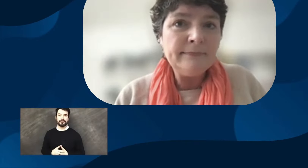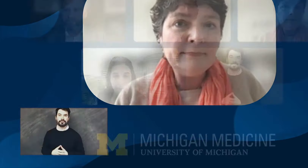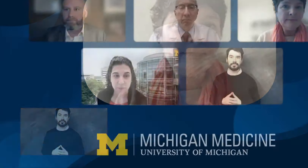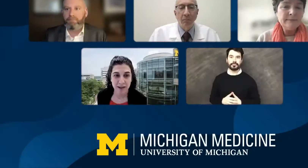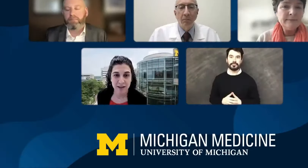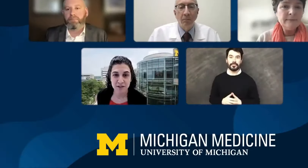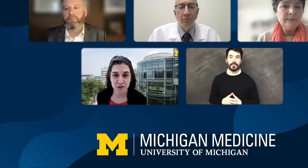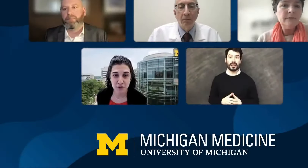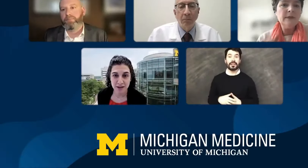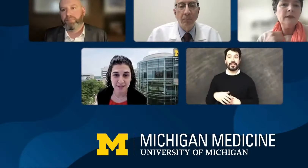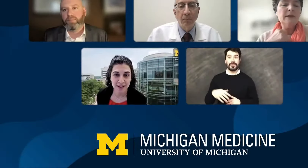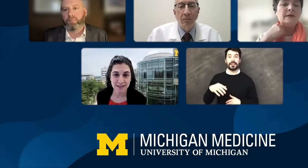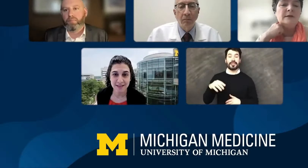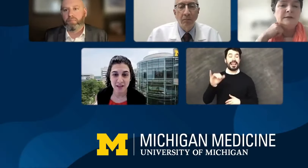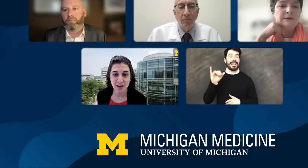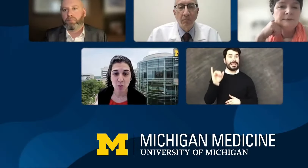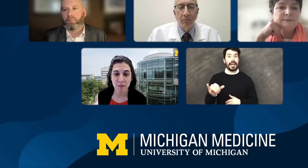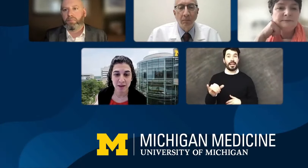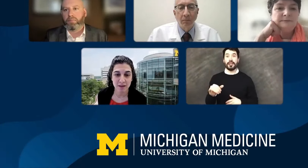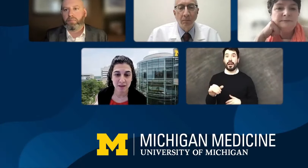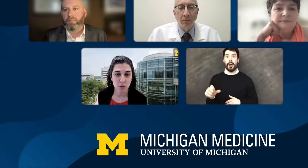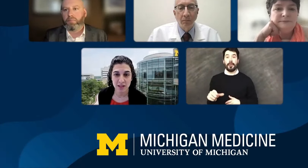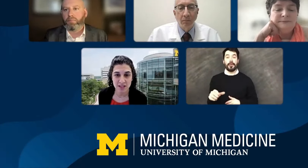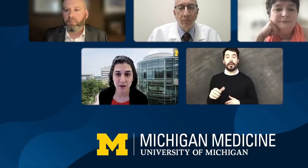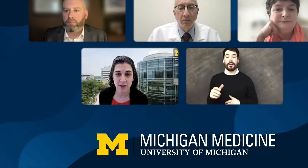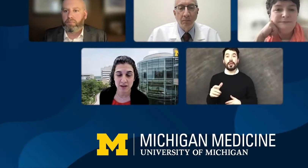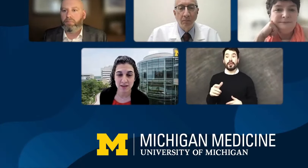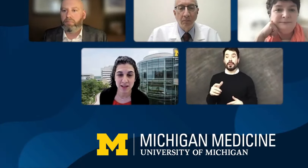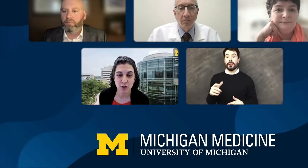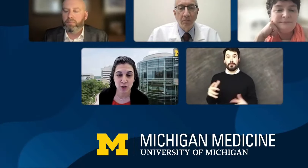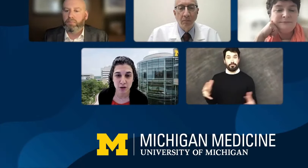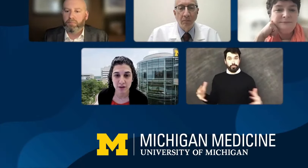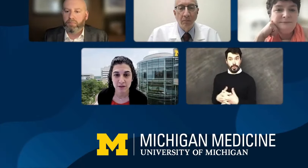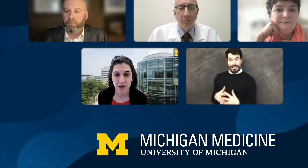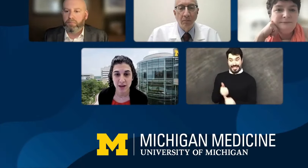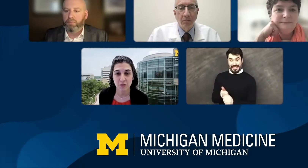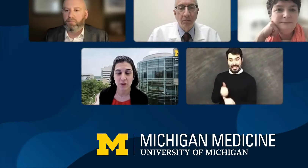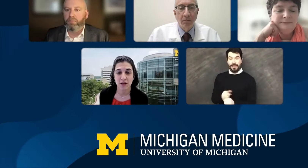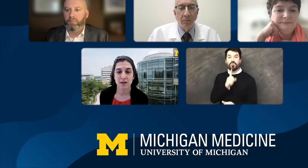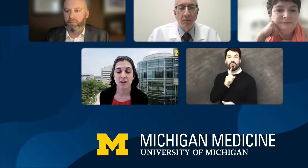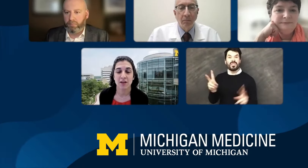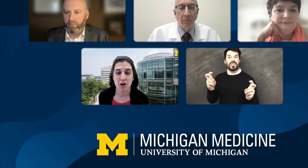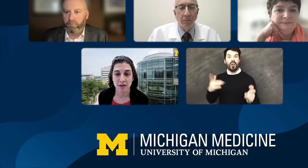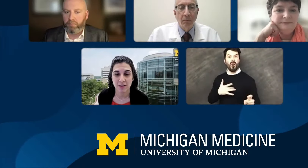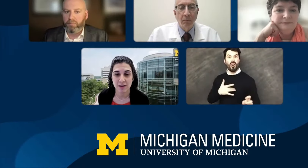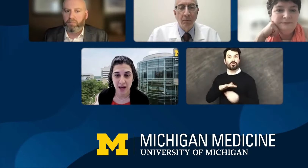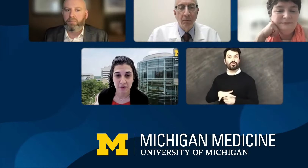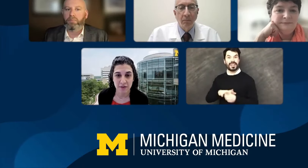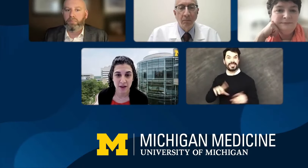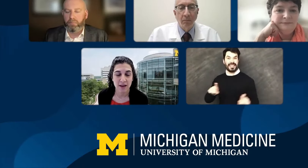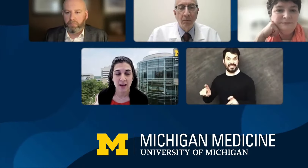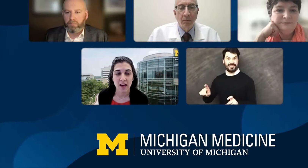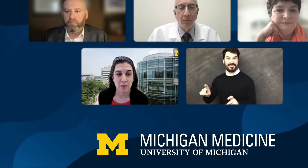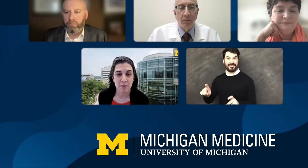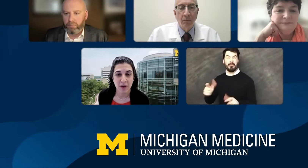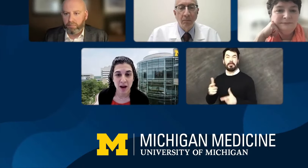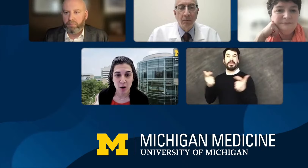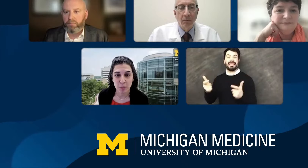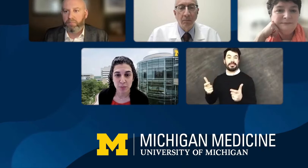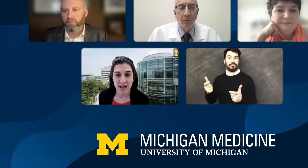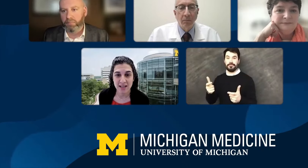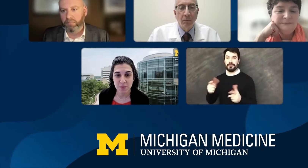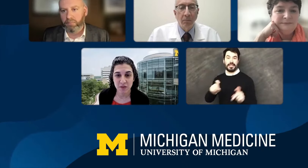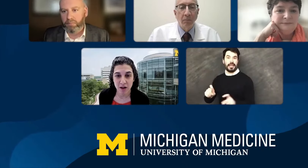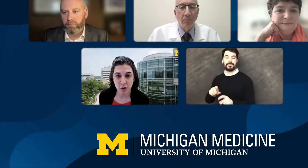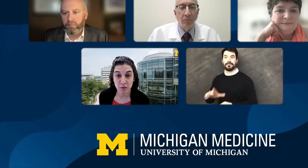Pregnancy is the biggest stress test that a woman will experience in her kind of young life.